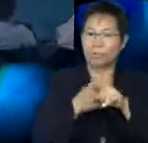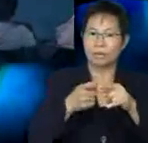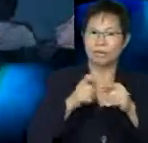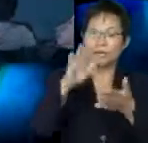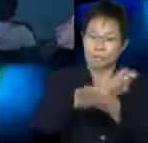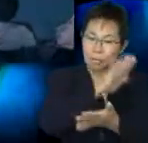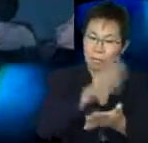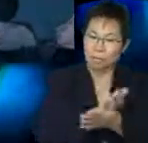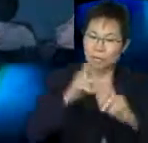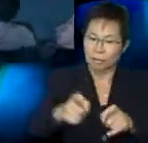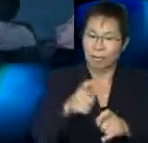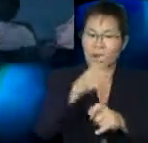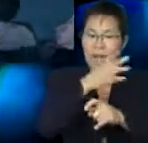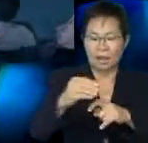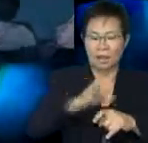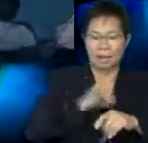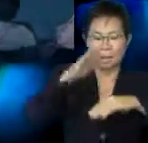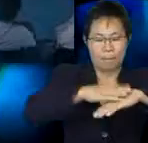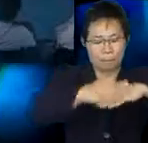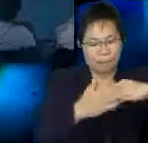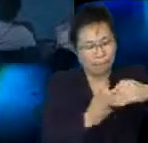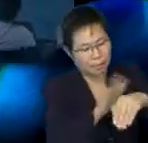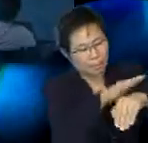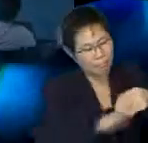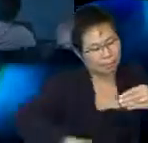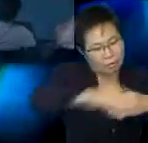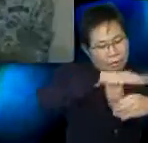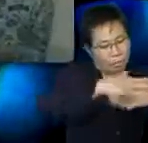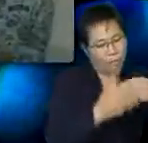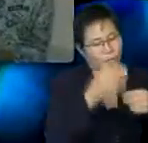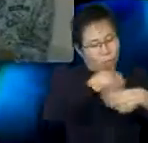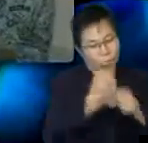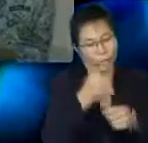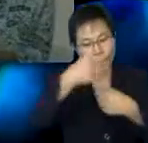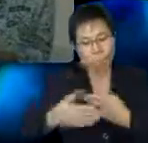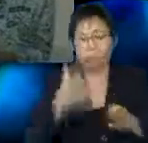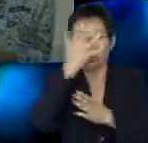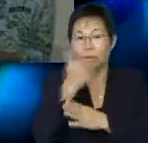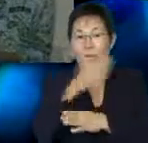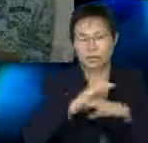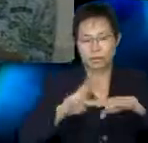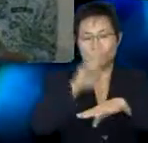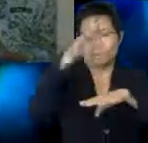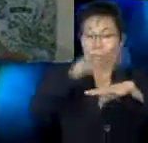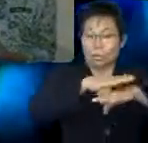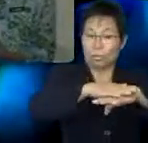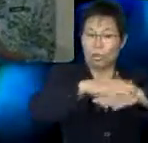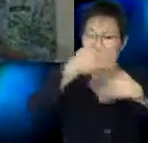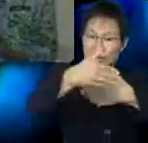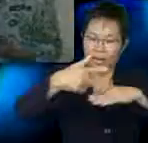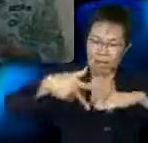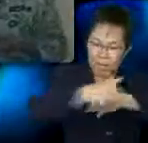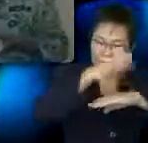and I have pasted around to make the box look more attractive. Then I used the top that I cut